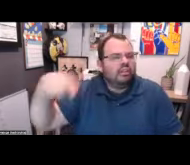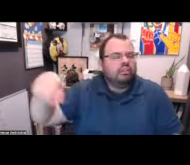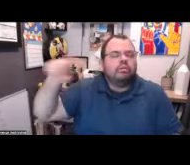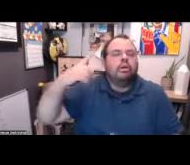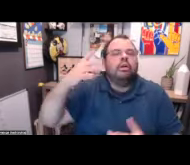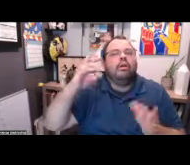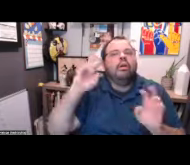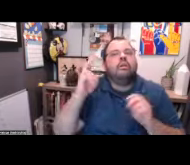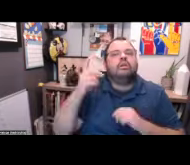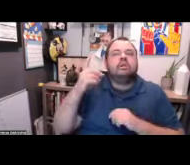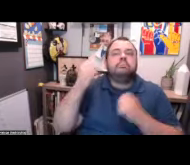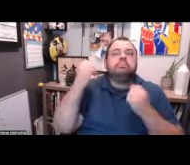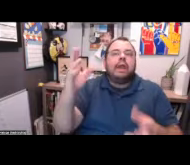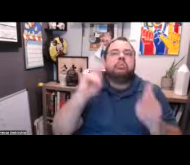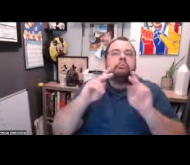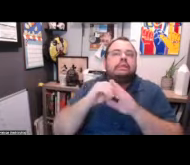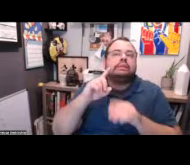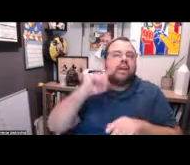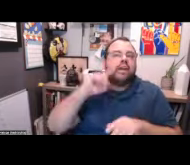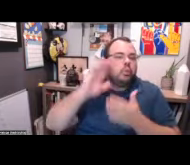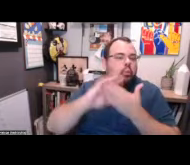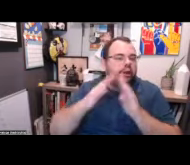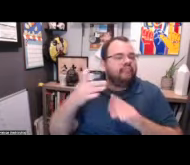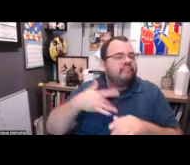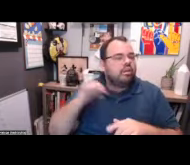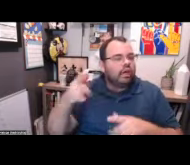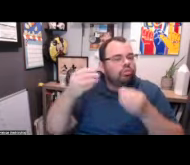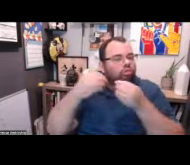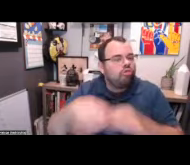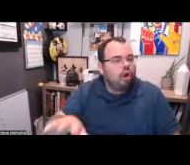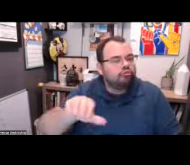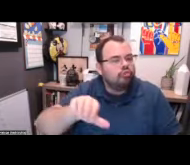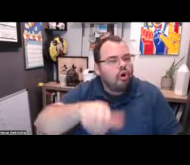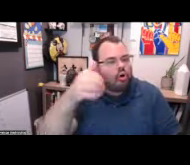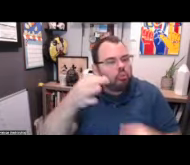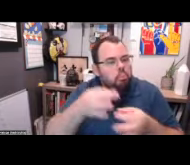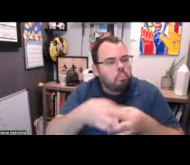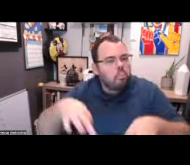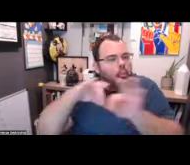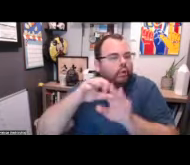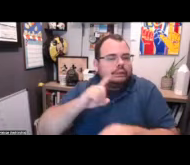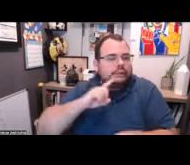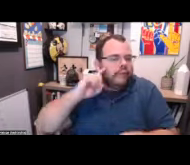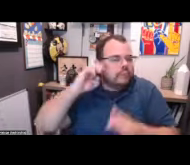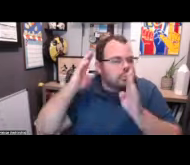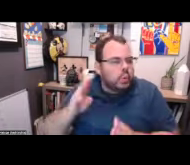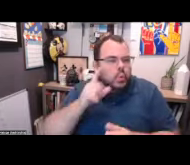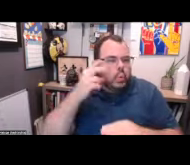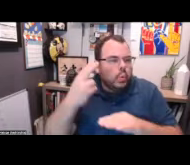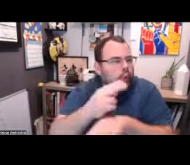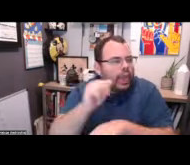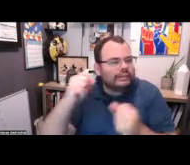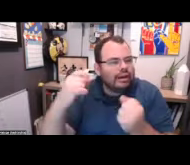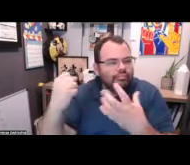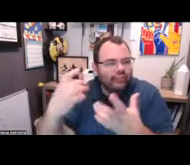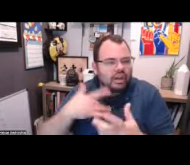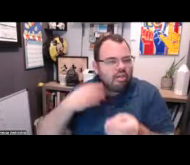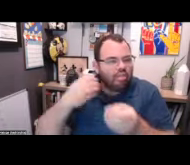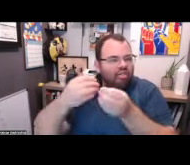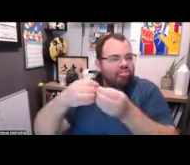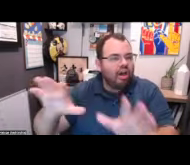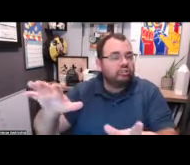change I felt when I had the cochlear implant. Like many of the deaf people in the community feel like they